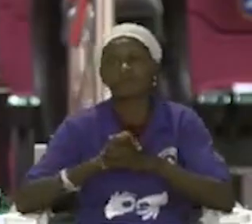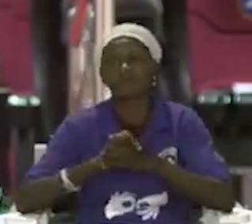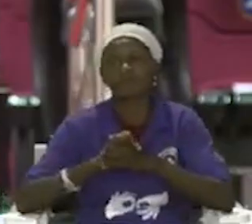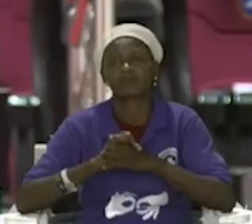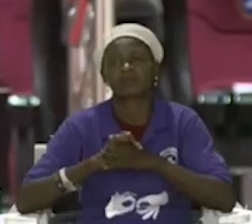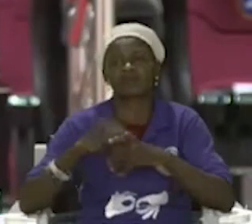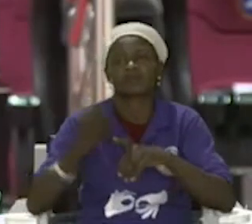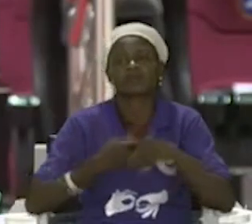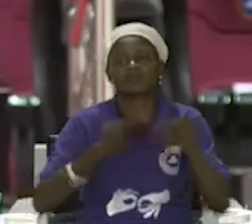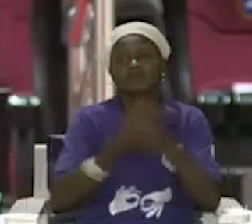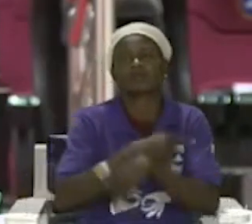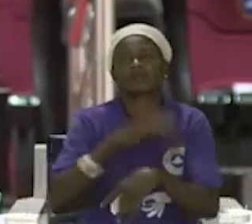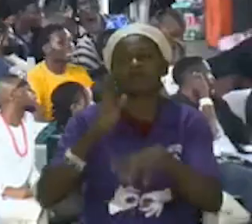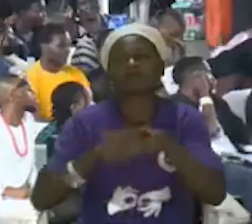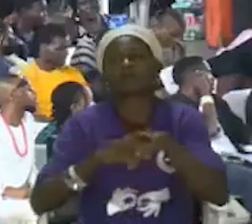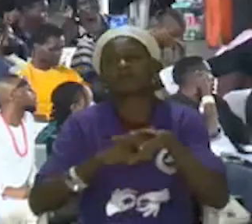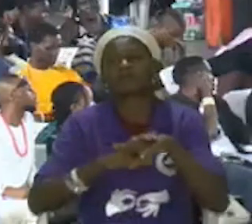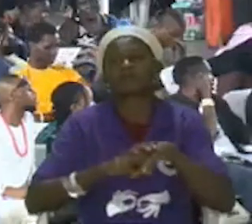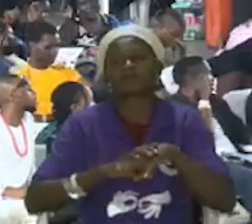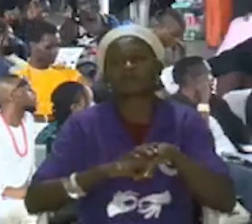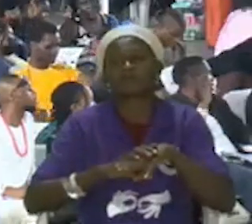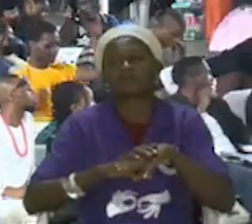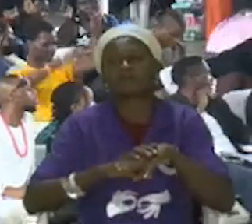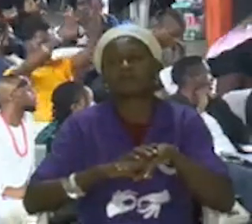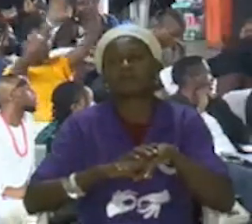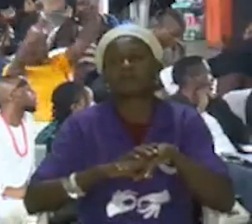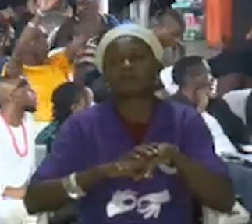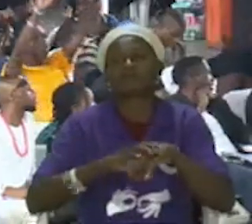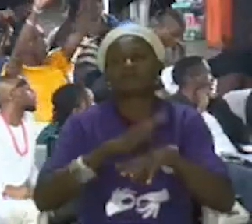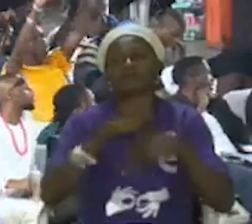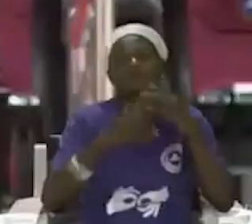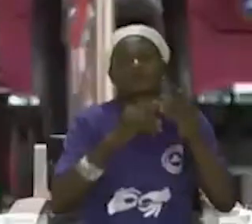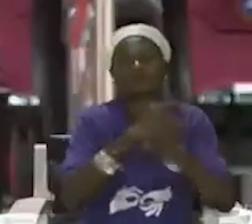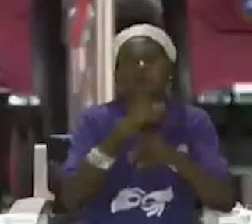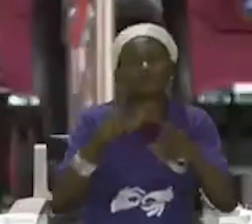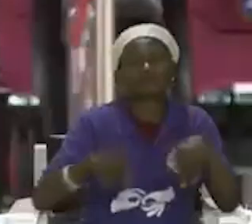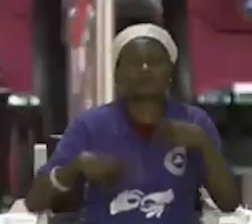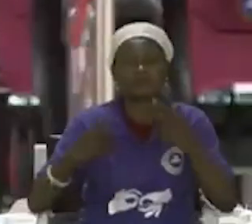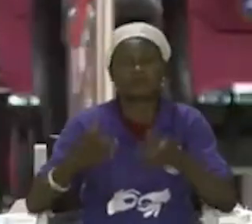From today onward, for the rest of your life,